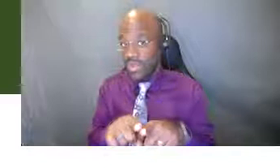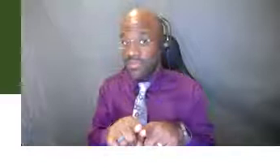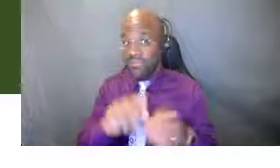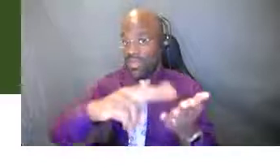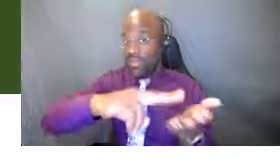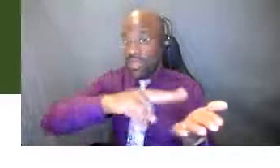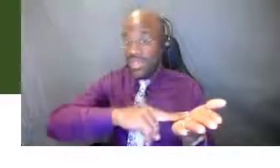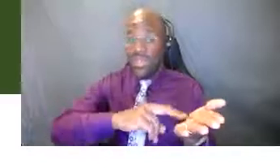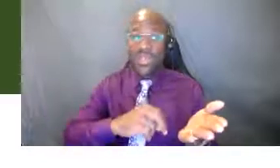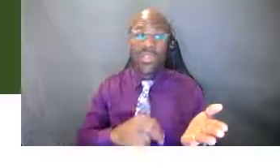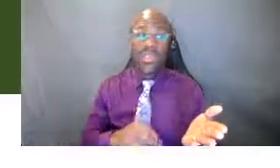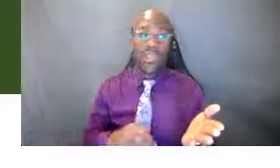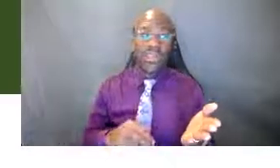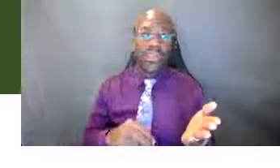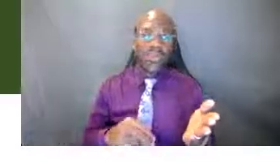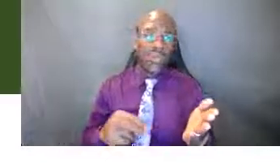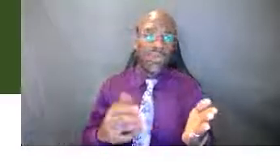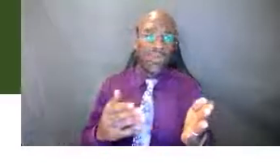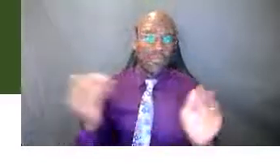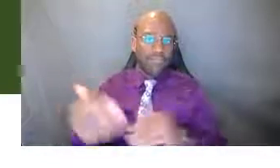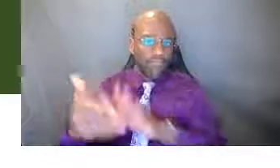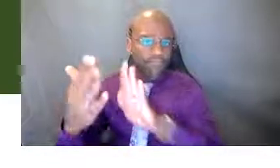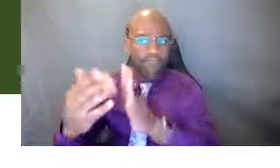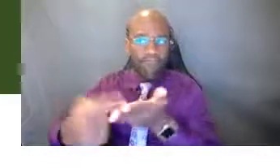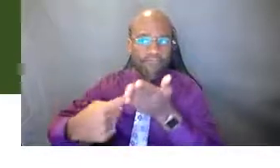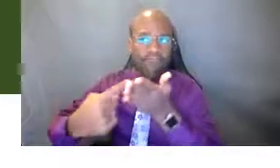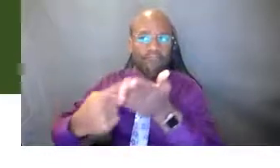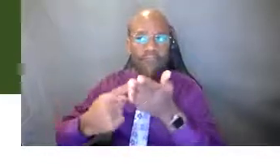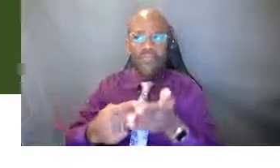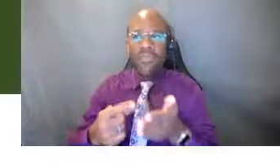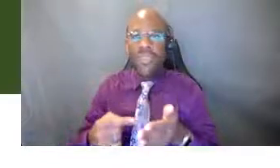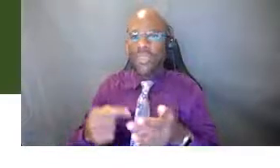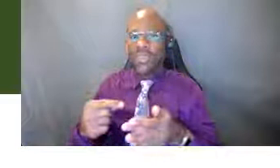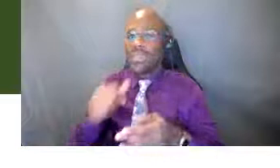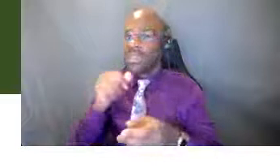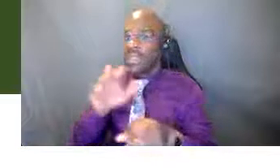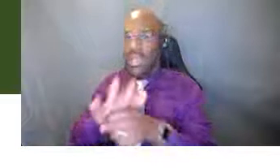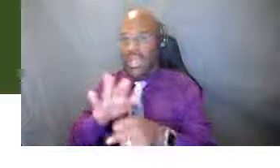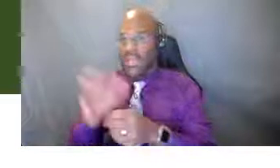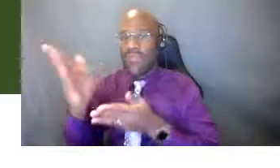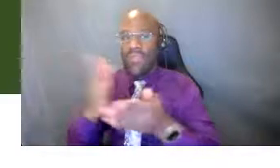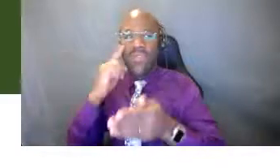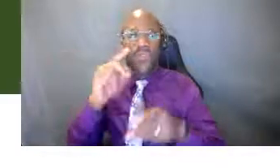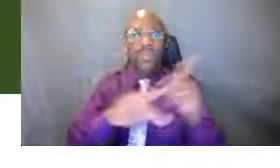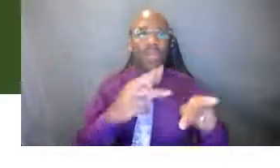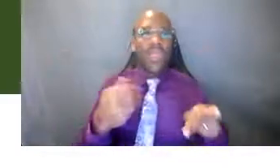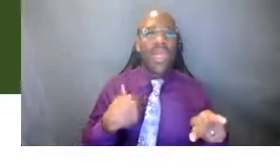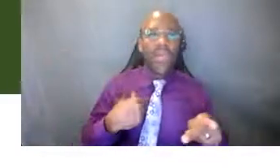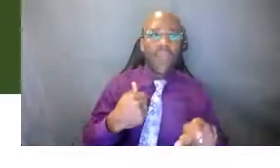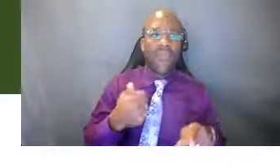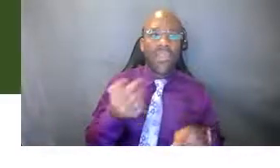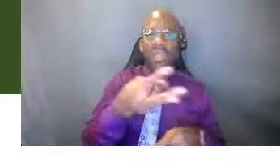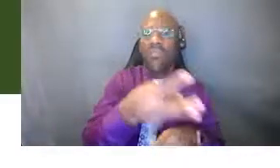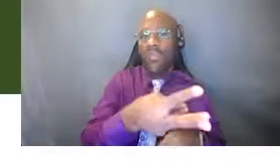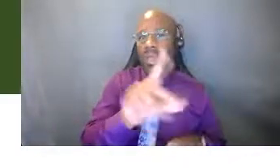the inadequacy of crisis response for people with dual or multiple diagnoses. So